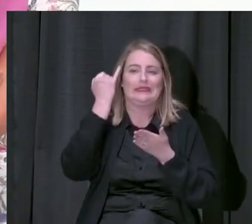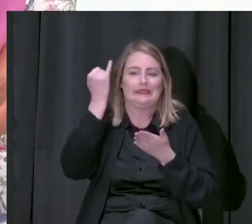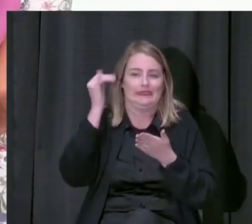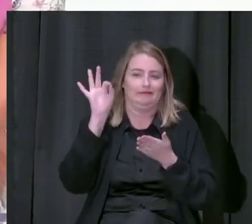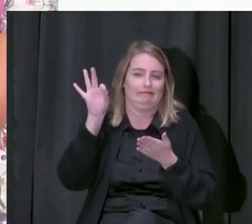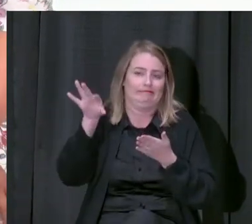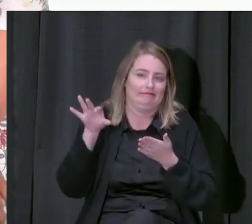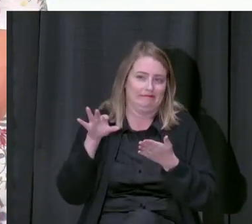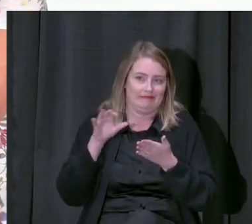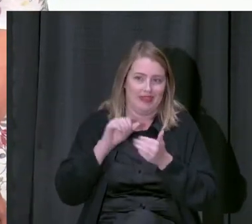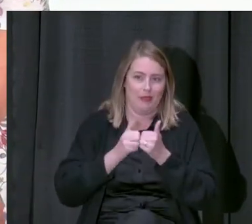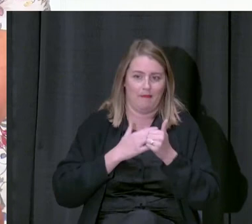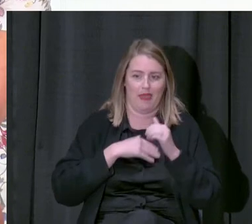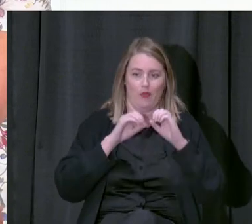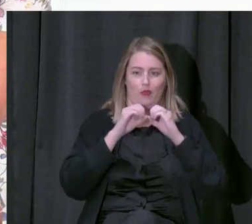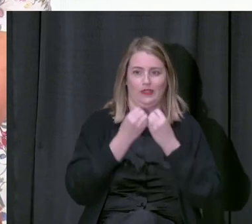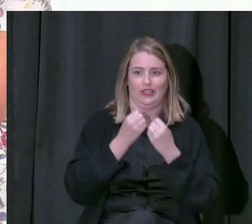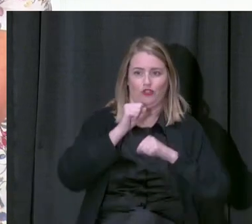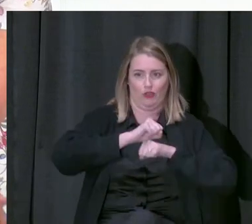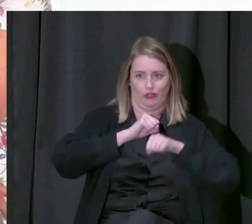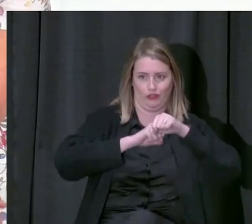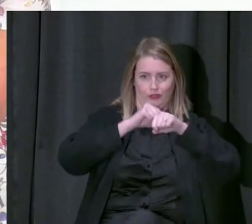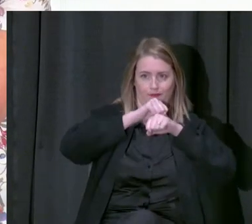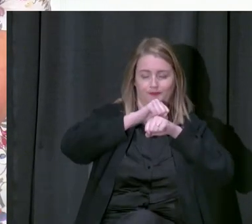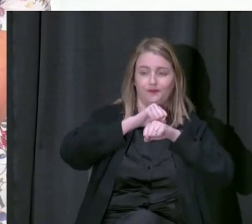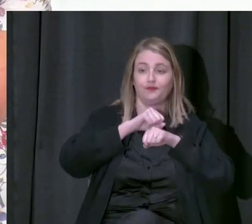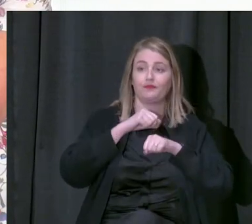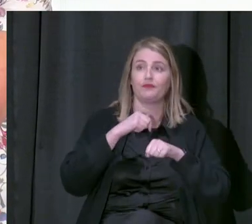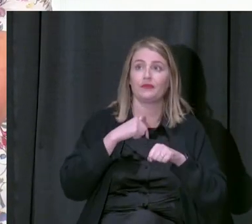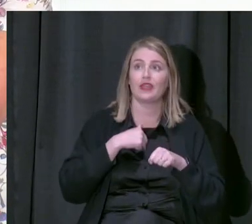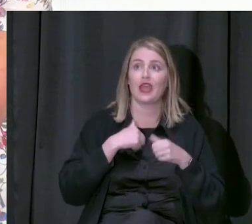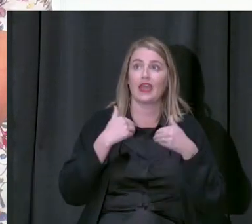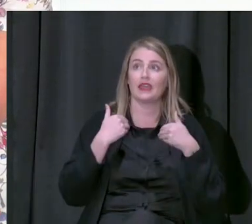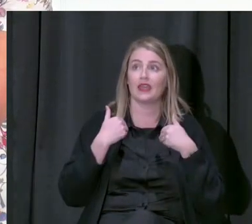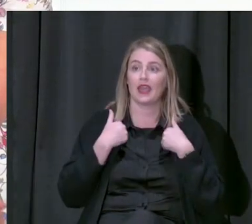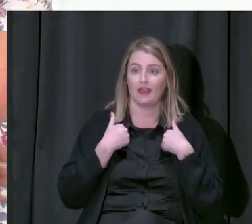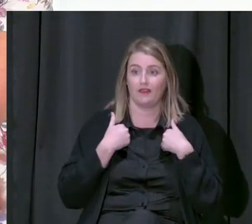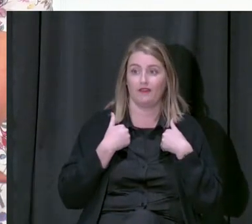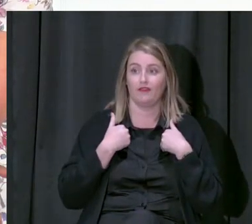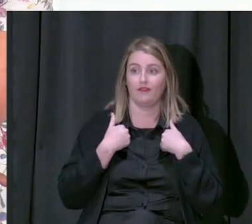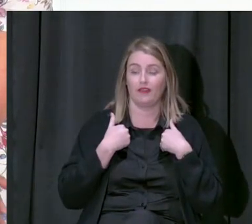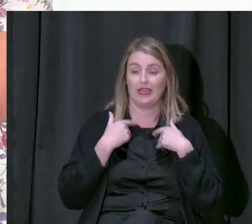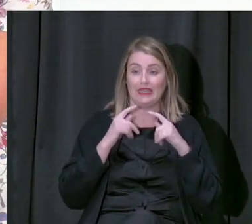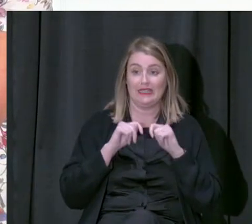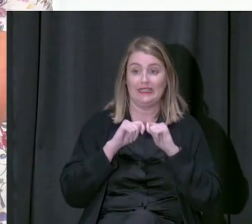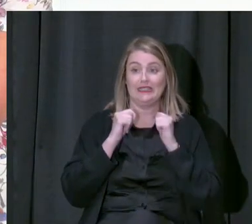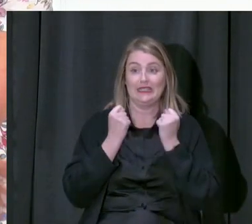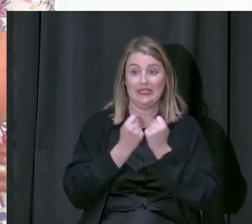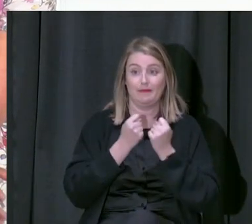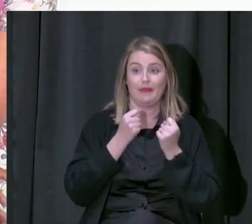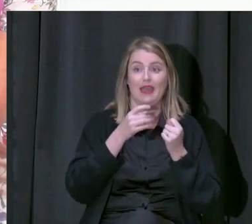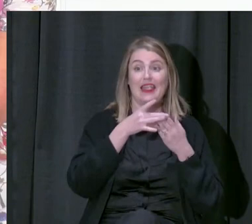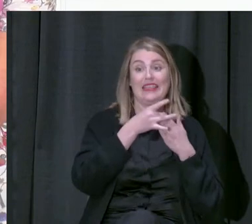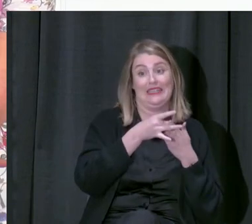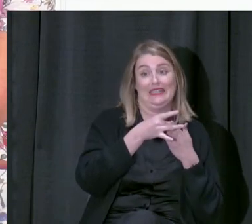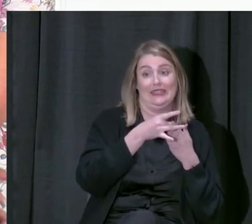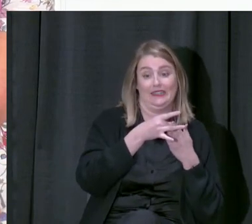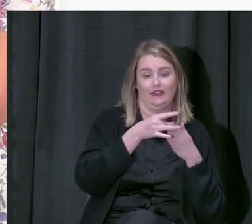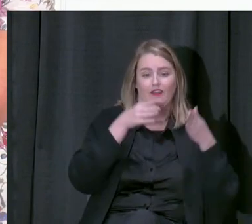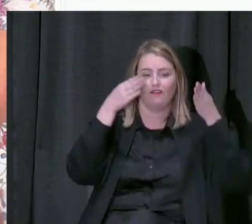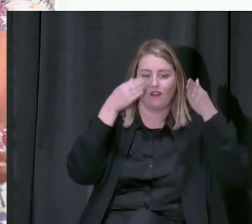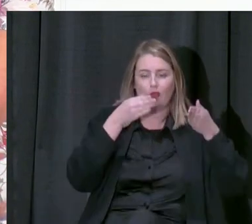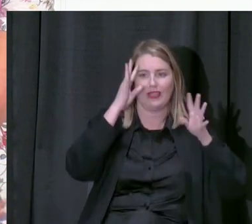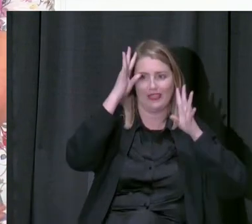my organization is structured. So I have a team lead that focuses on